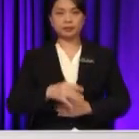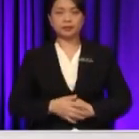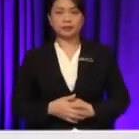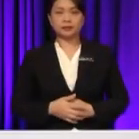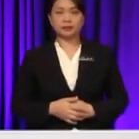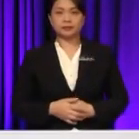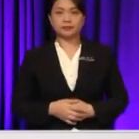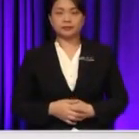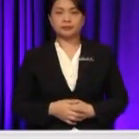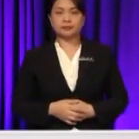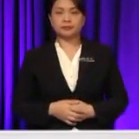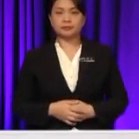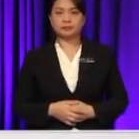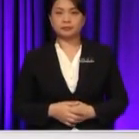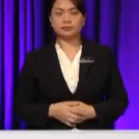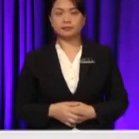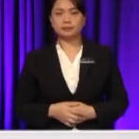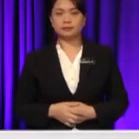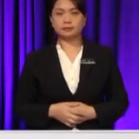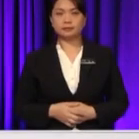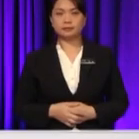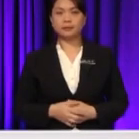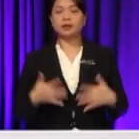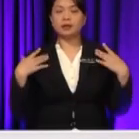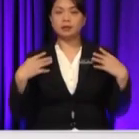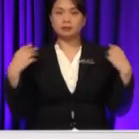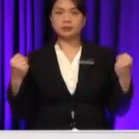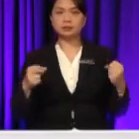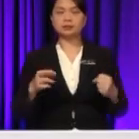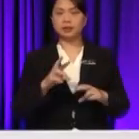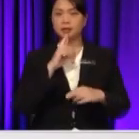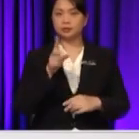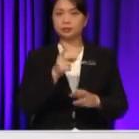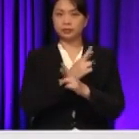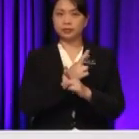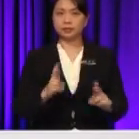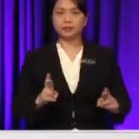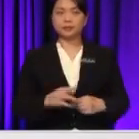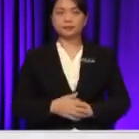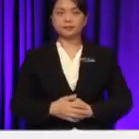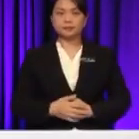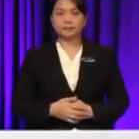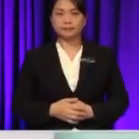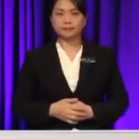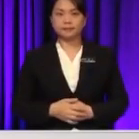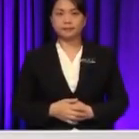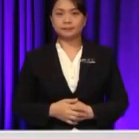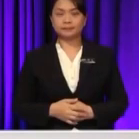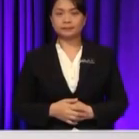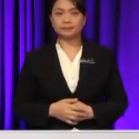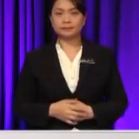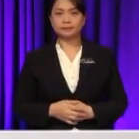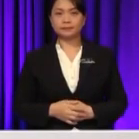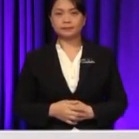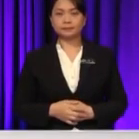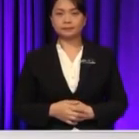is healthy. Okay, your adjective is healthy. Are you ready? Okay. All Right. So